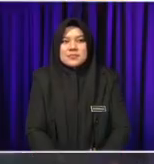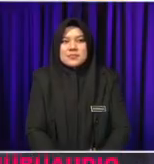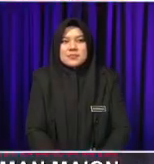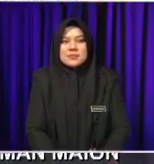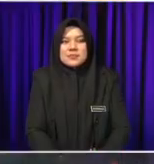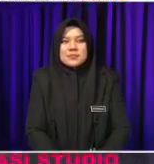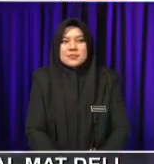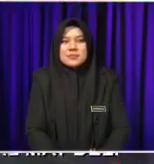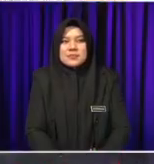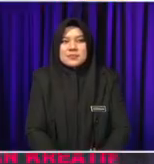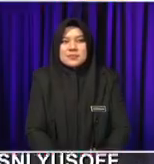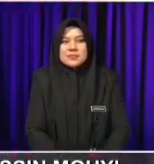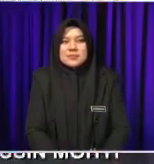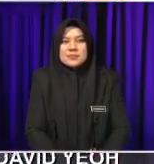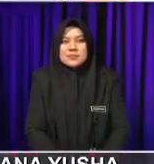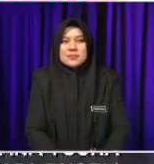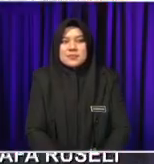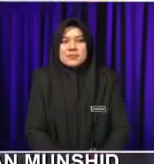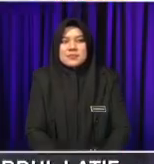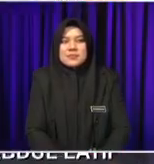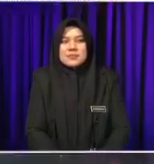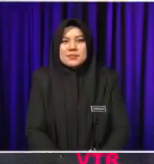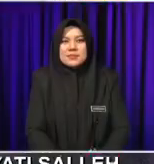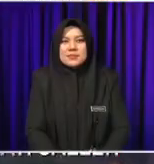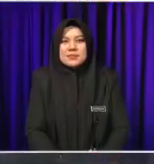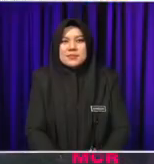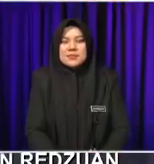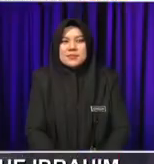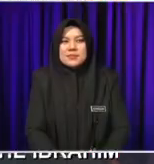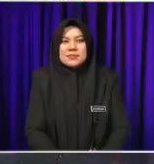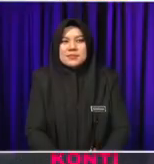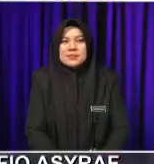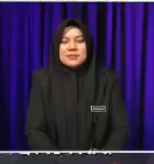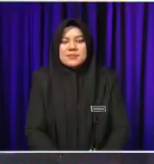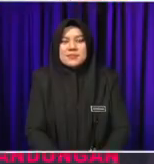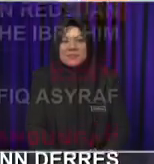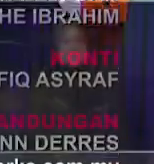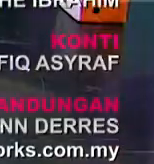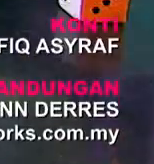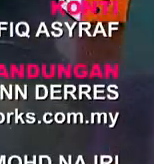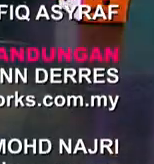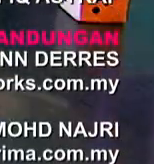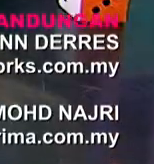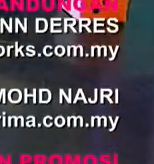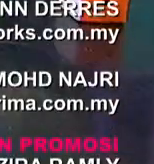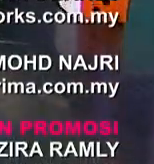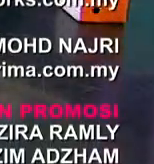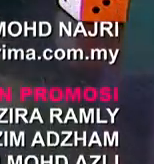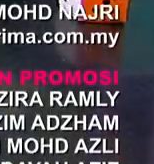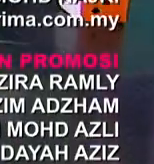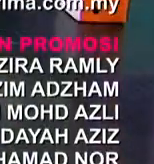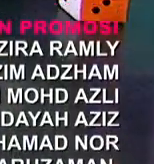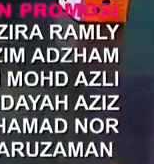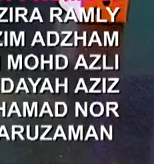That would be an anger, perhaps, for being too depressed and overwhelmed with the situation that we have